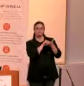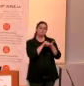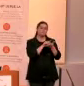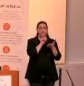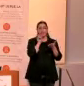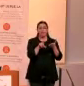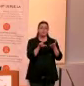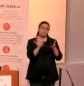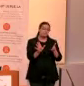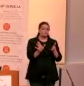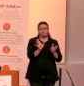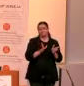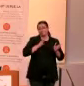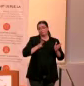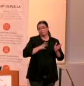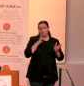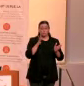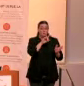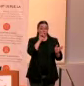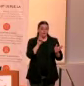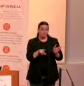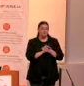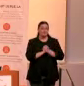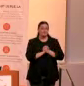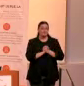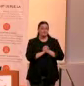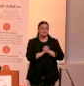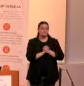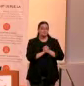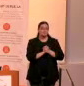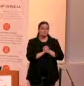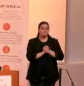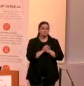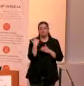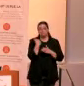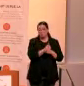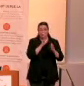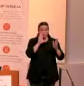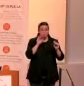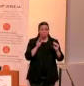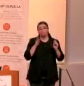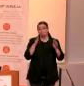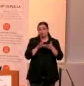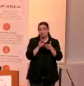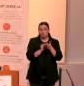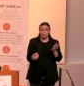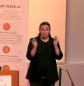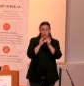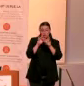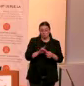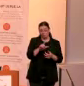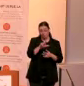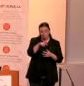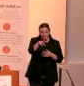poignant questions, and we will be able to learn more about lupus that way. I've